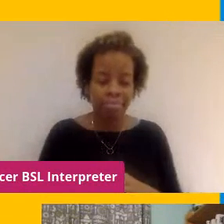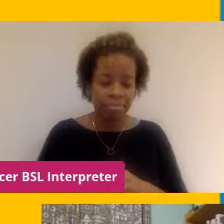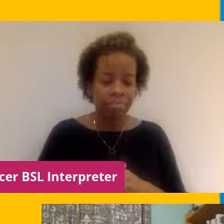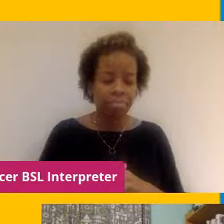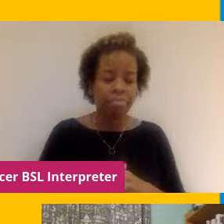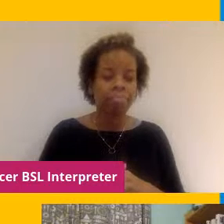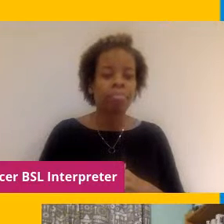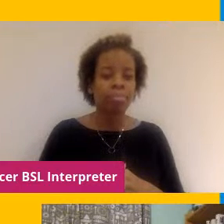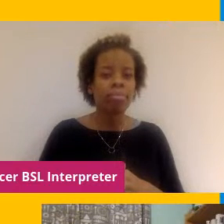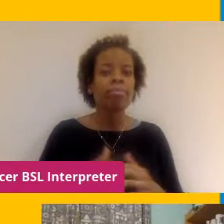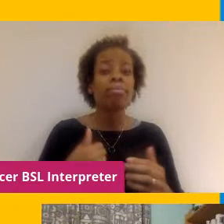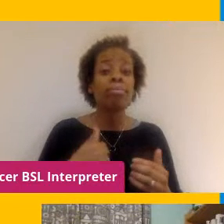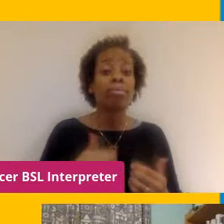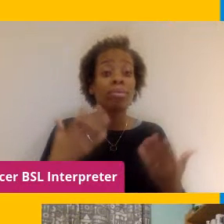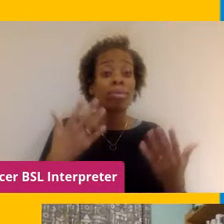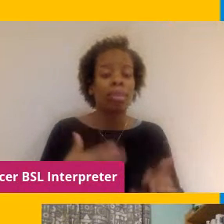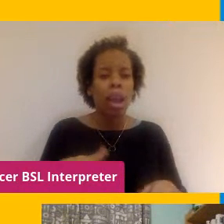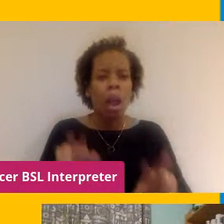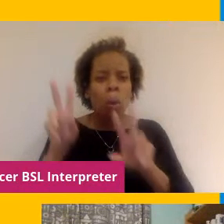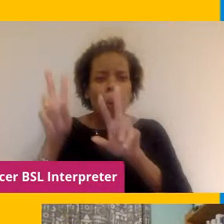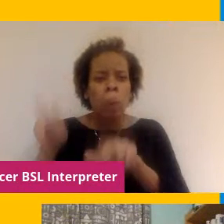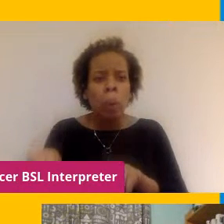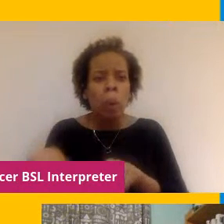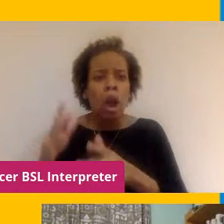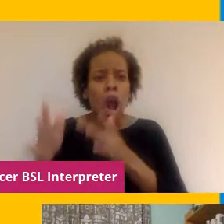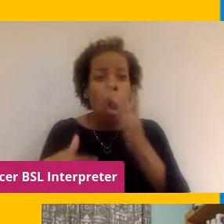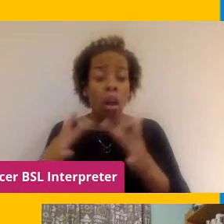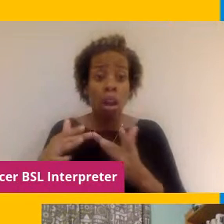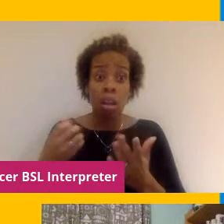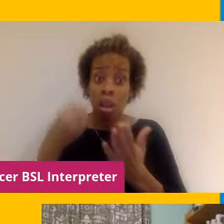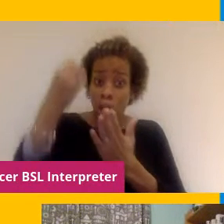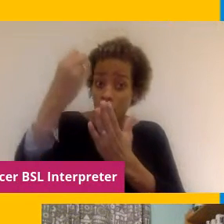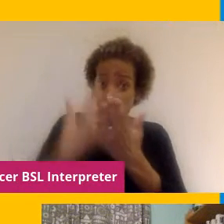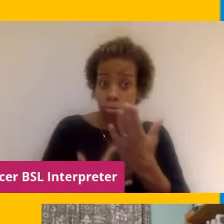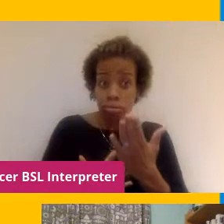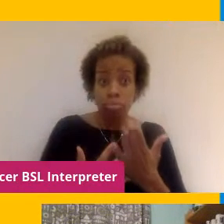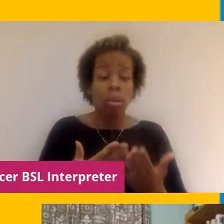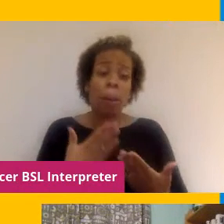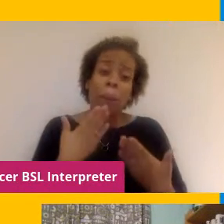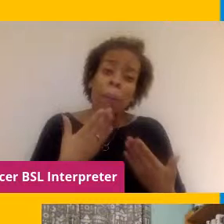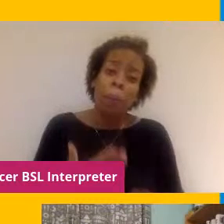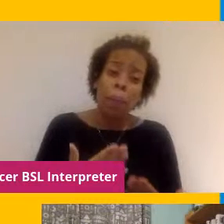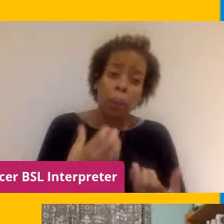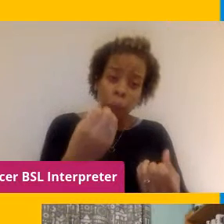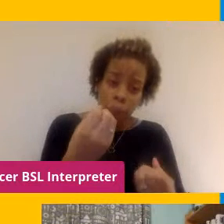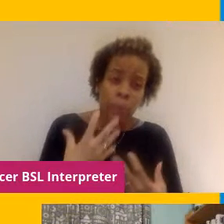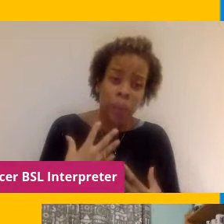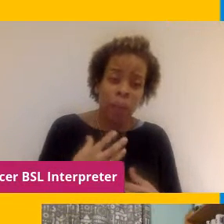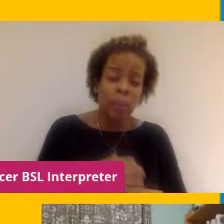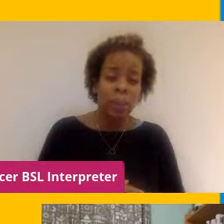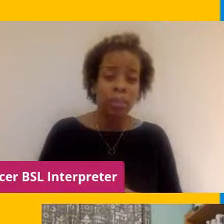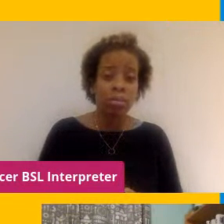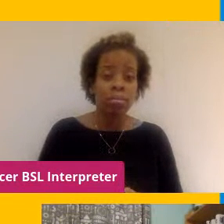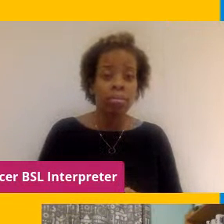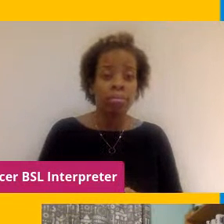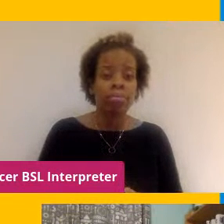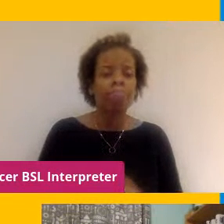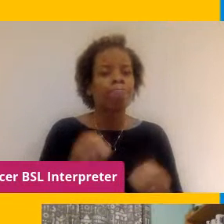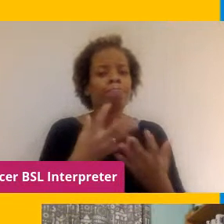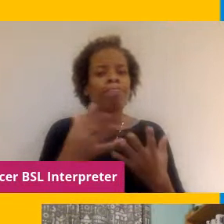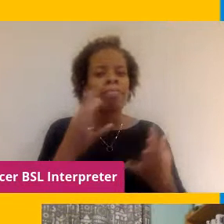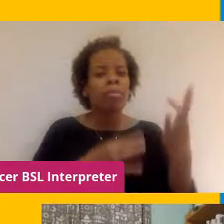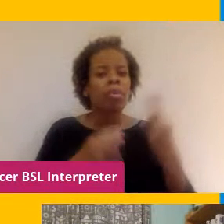advance. So I'm just reviewing the other ones that we got. We got so many, honestly, it's fantastic. we had quite a few questions